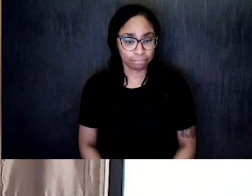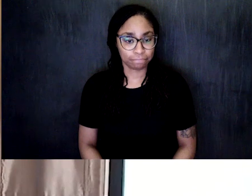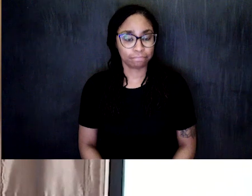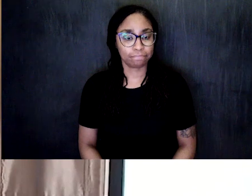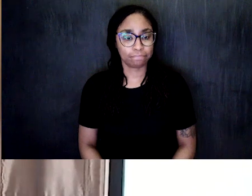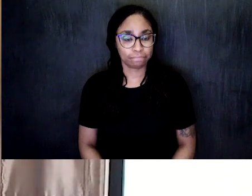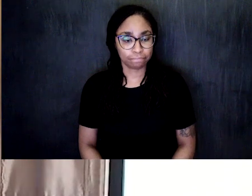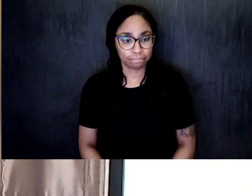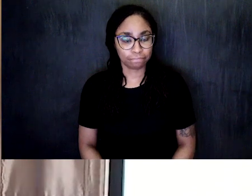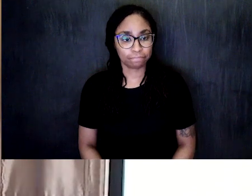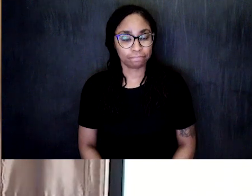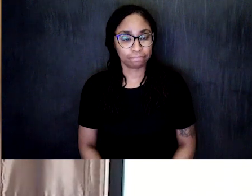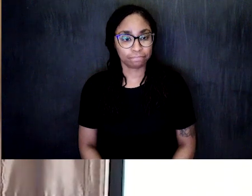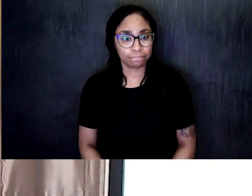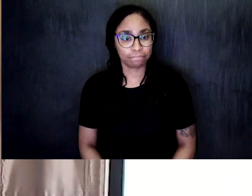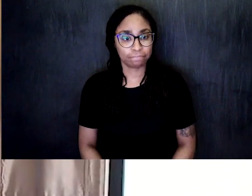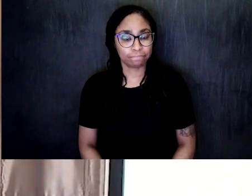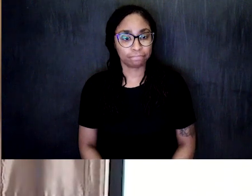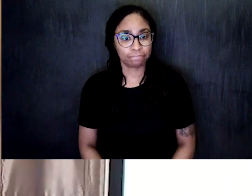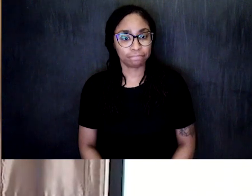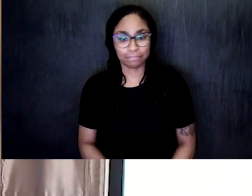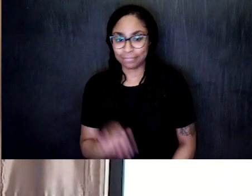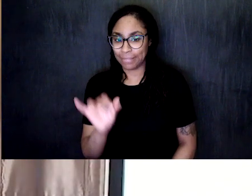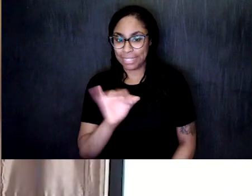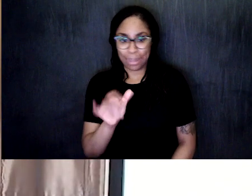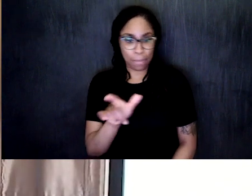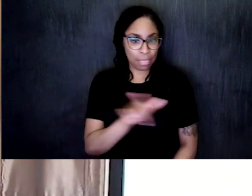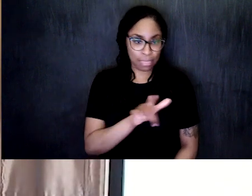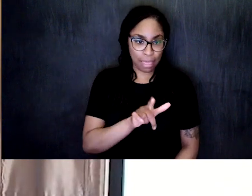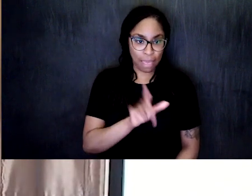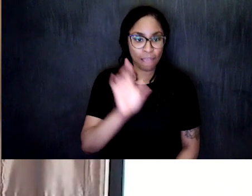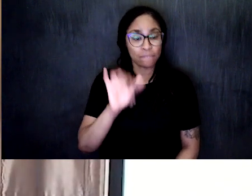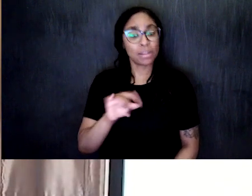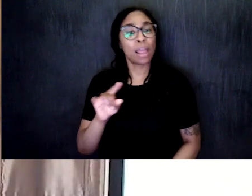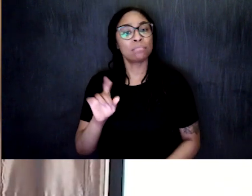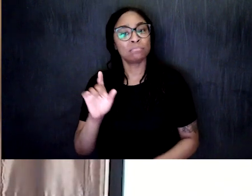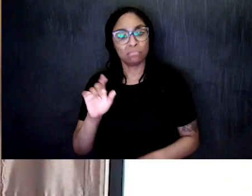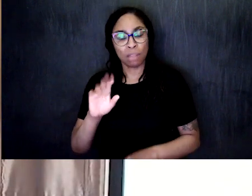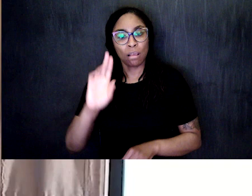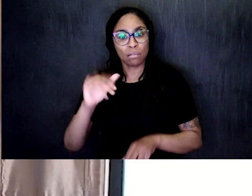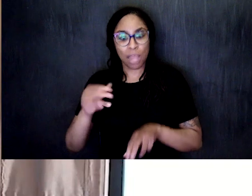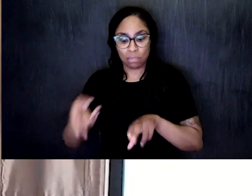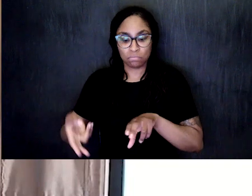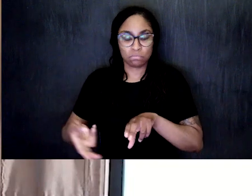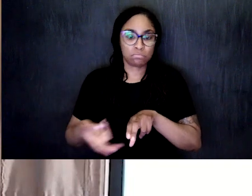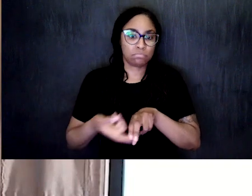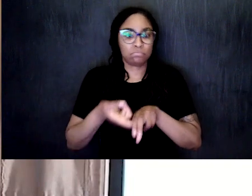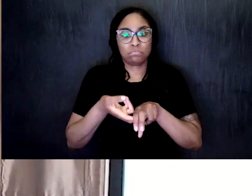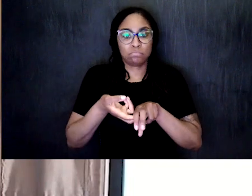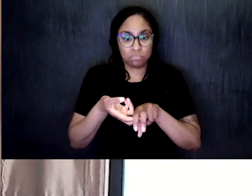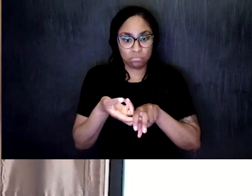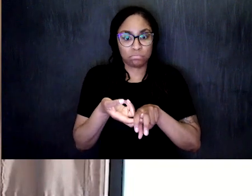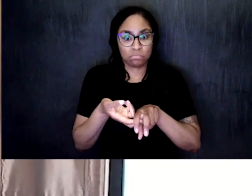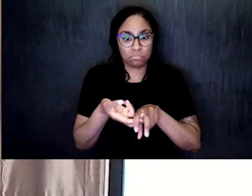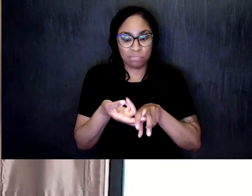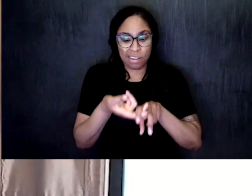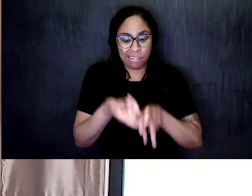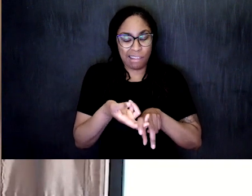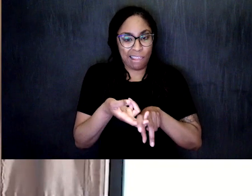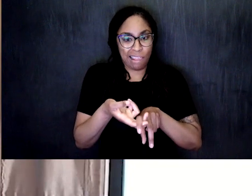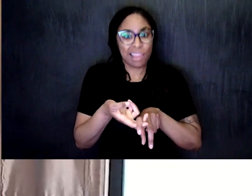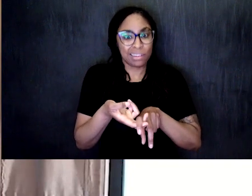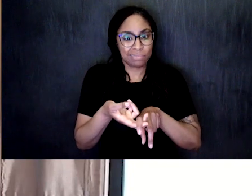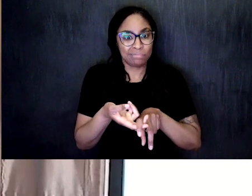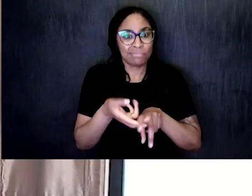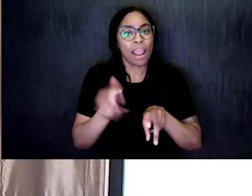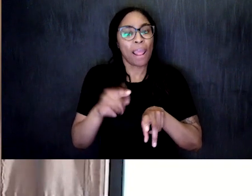we're going to take that strap, place it under the thigh, and we'll do a little